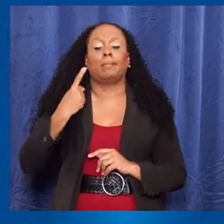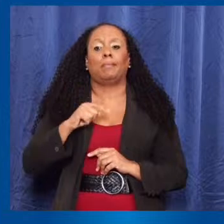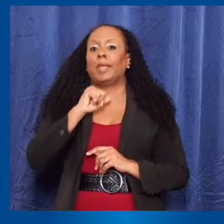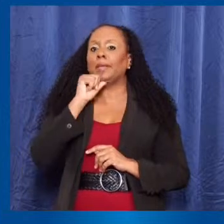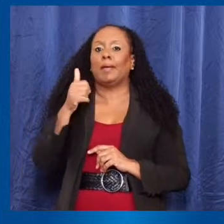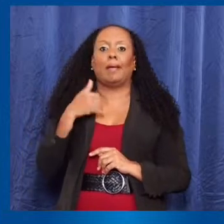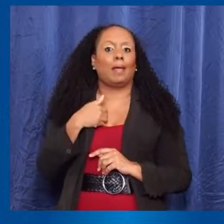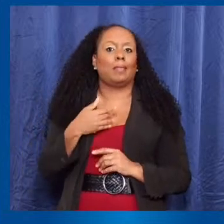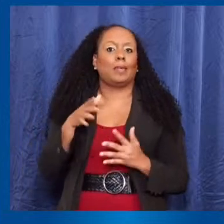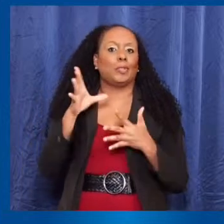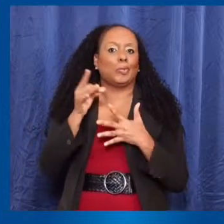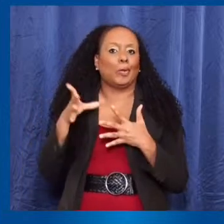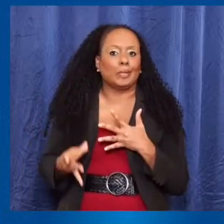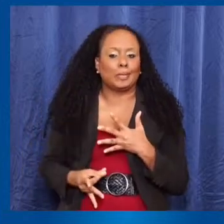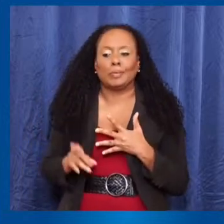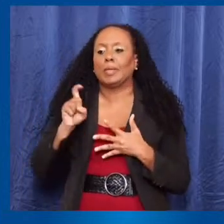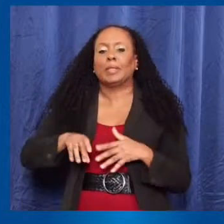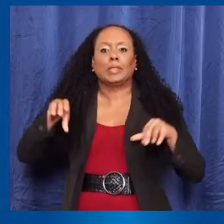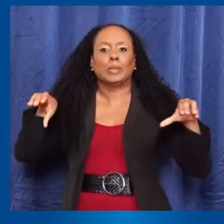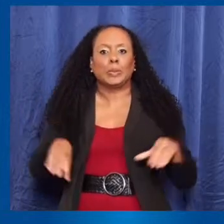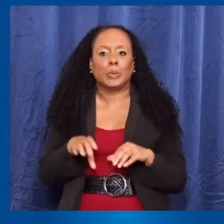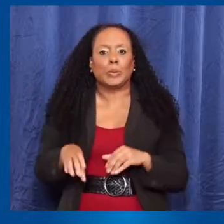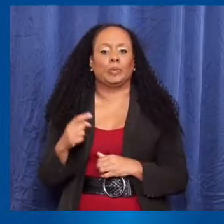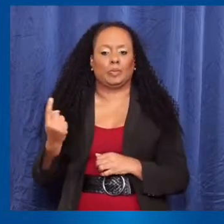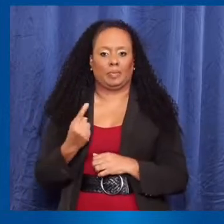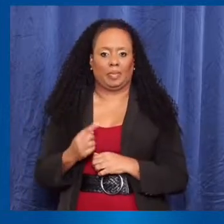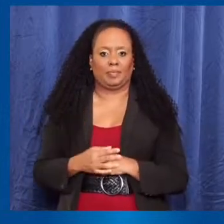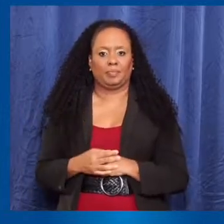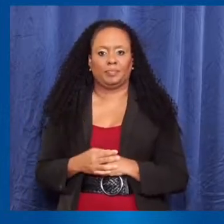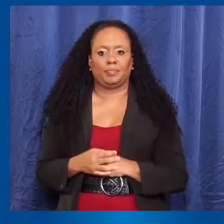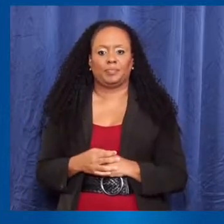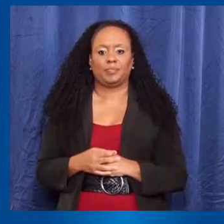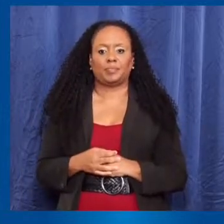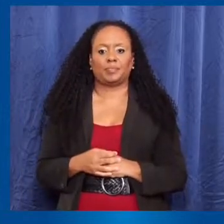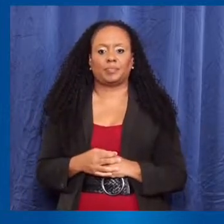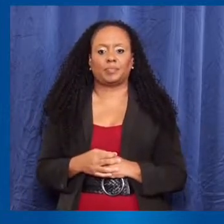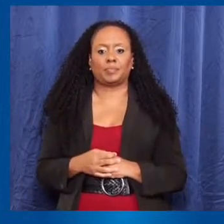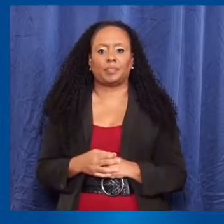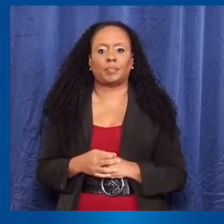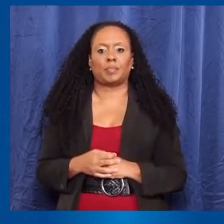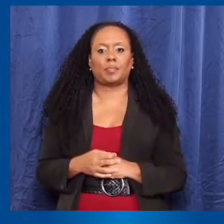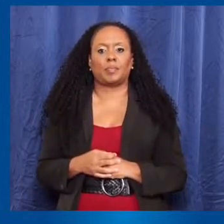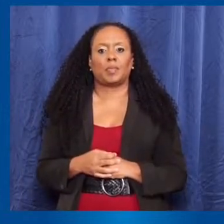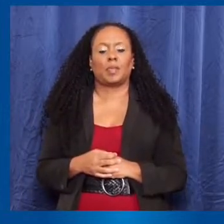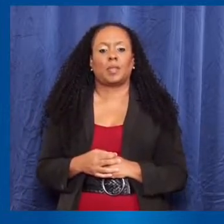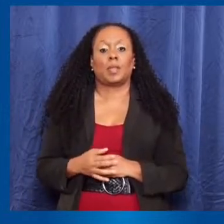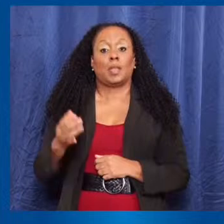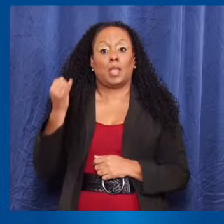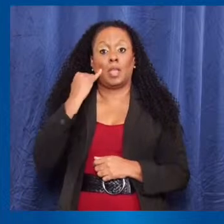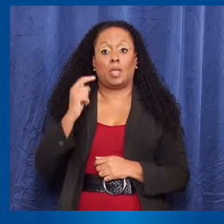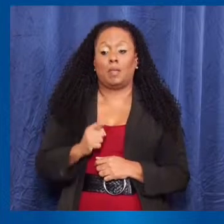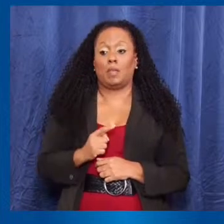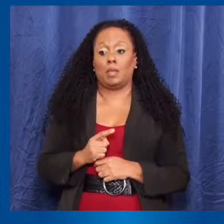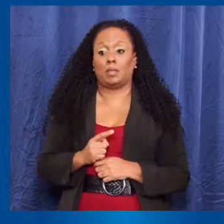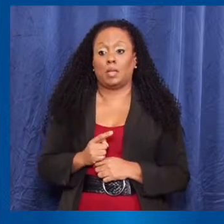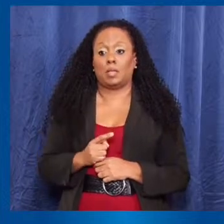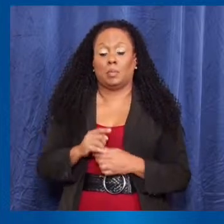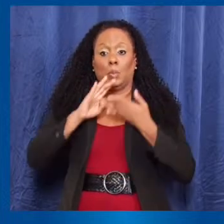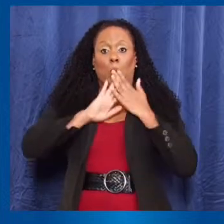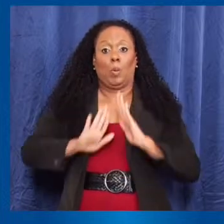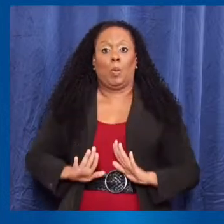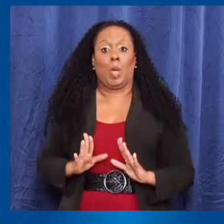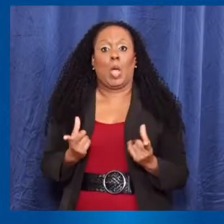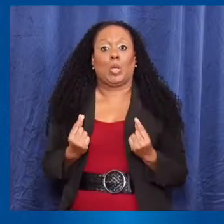but to act. And that's why I started this evening by saying that there's a point in your life that if you stay still and do nothing, you are